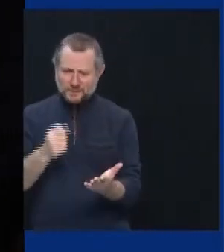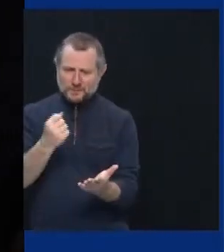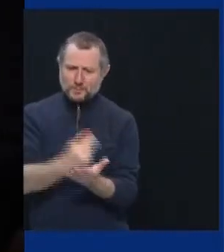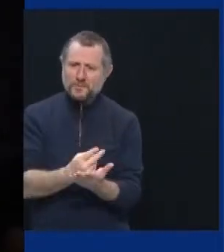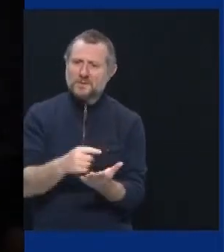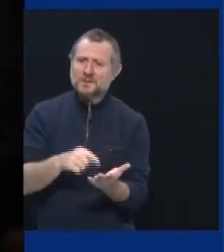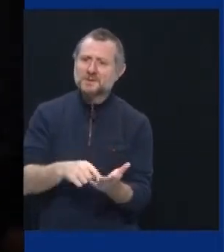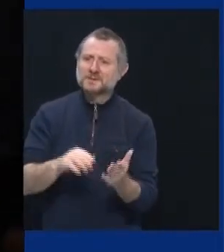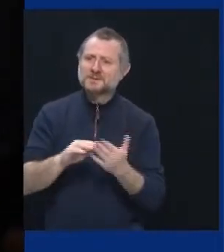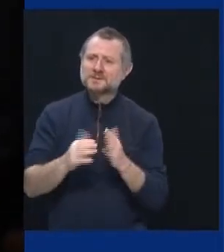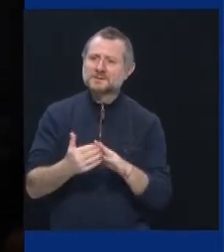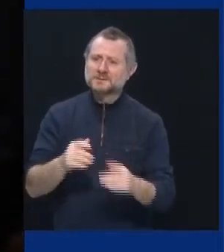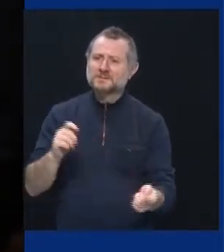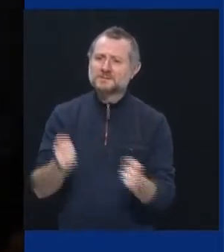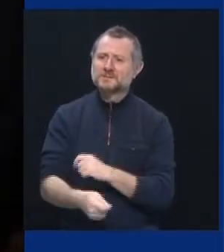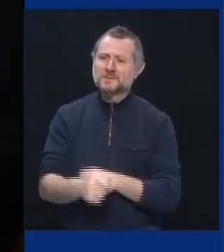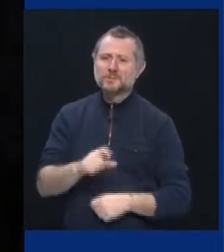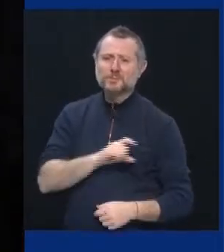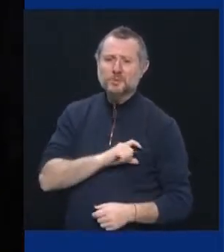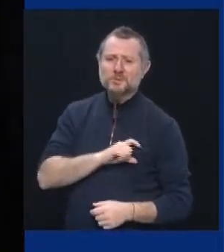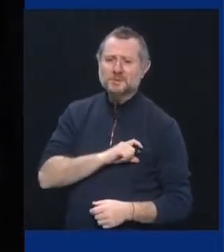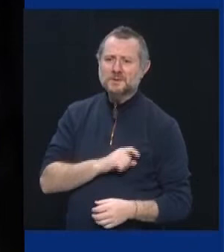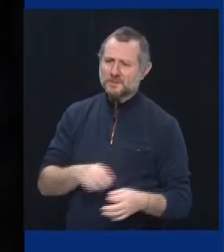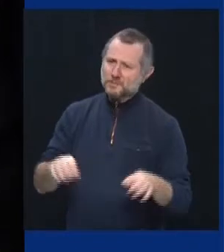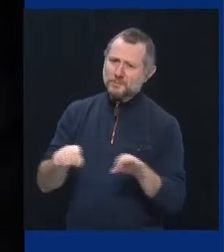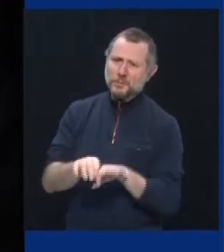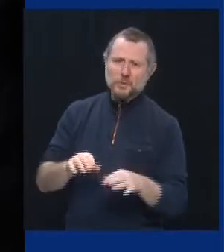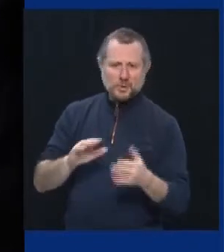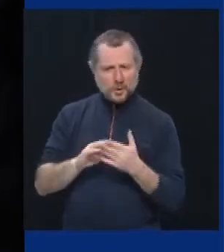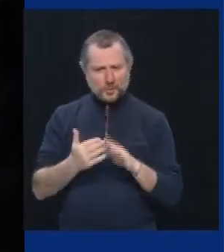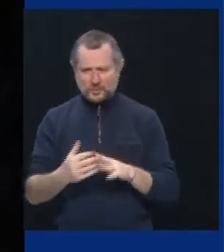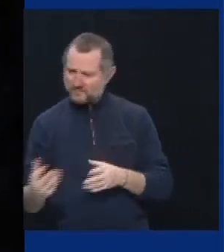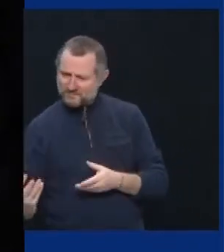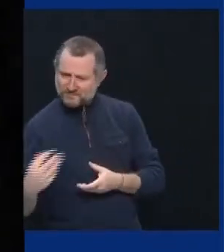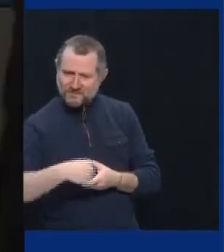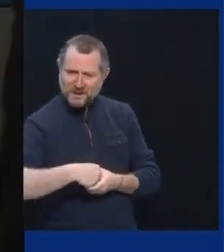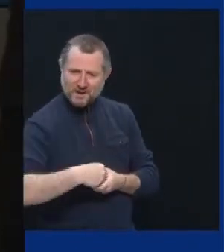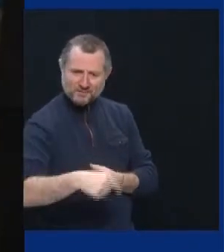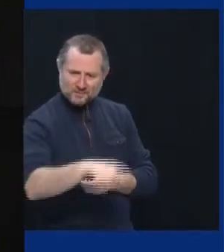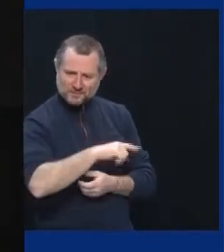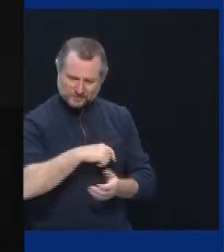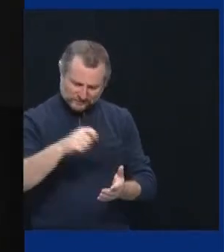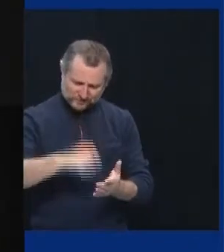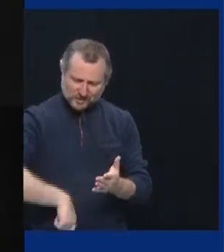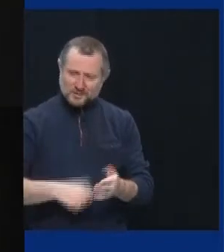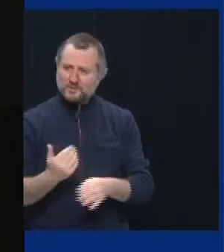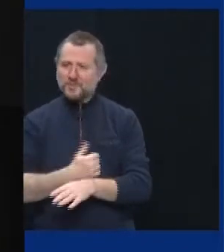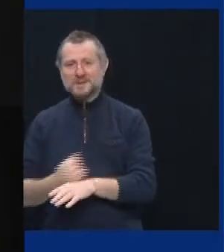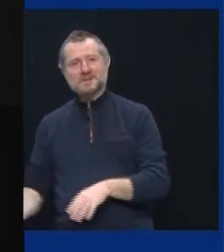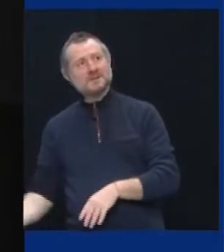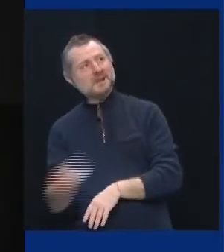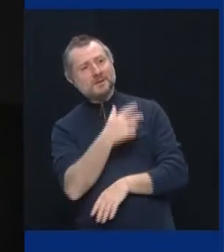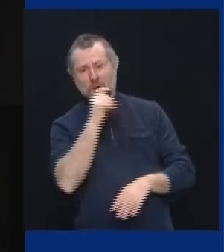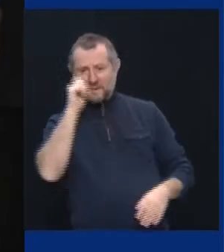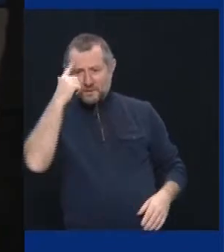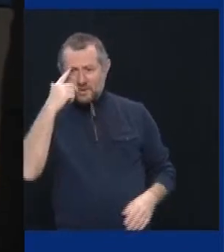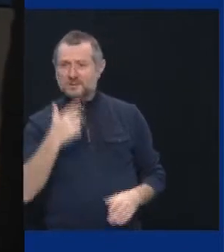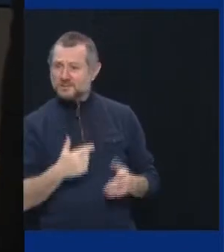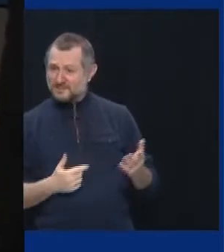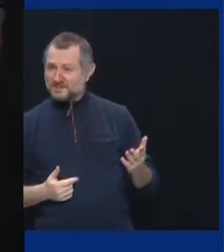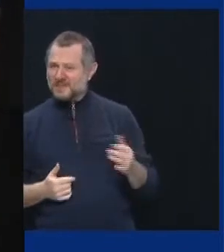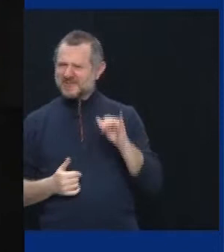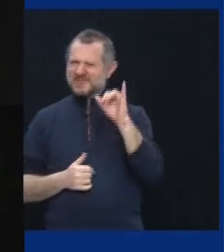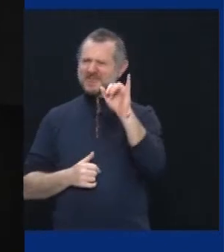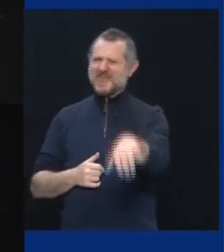sure that the community had input in what you're writing and sending to him. So that's the kind of